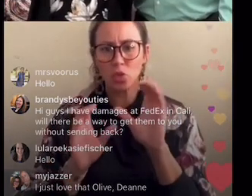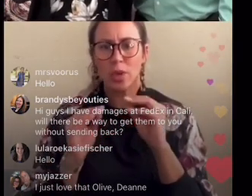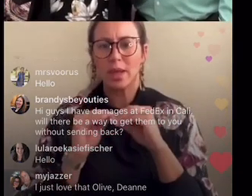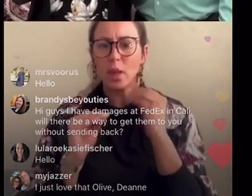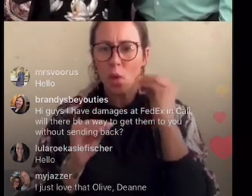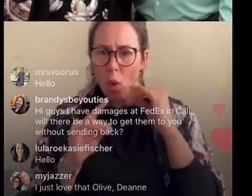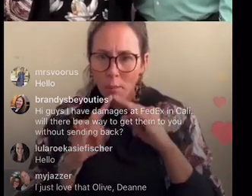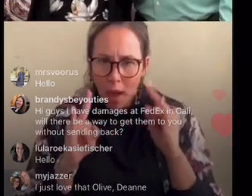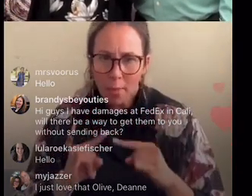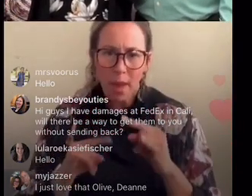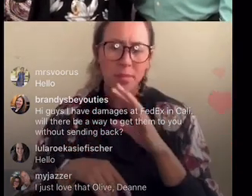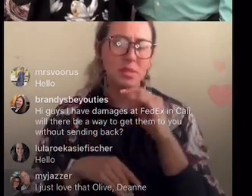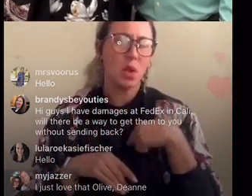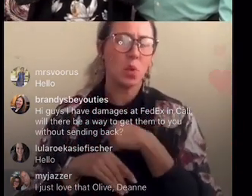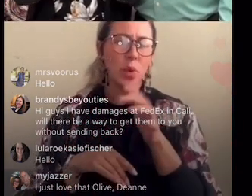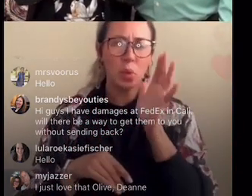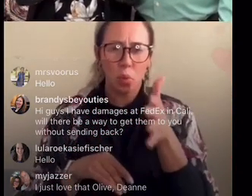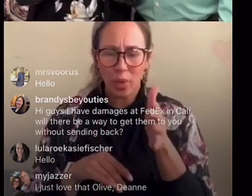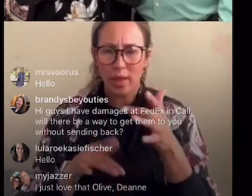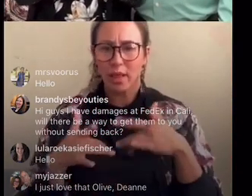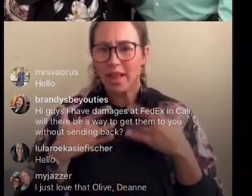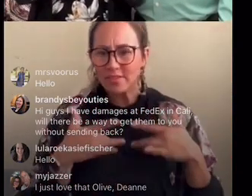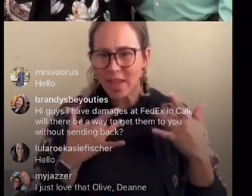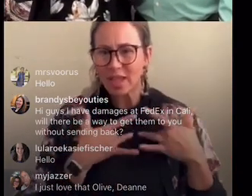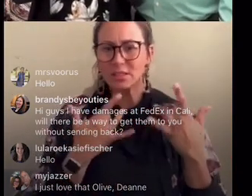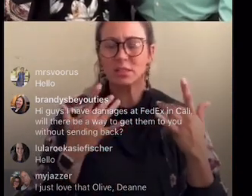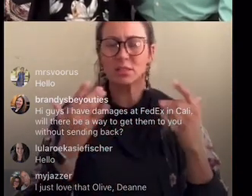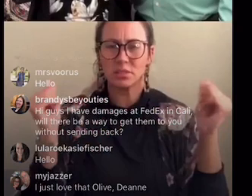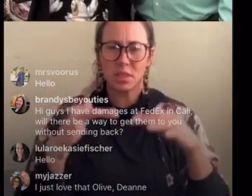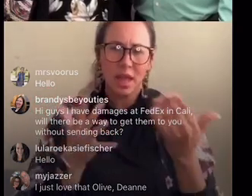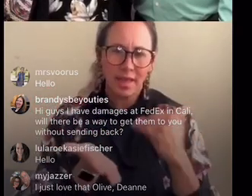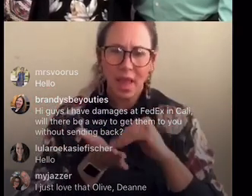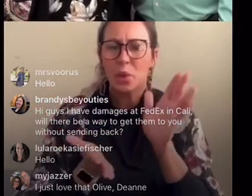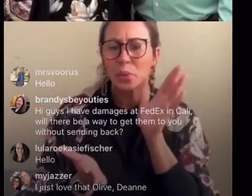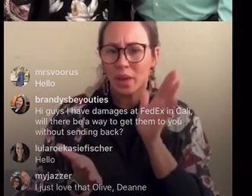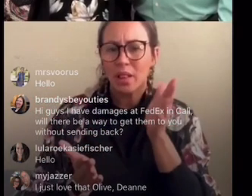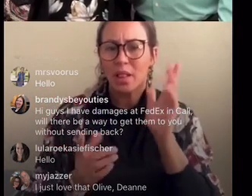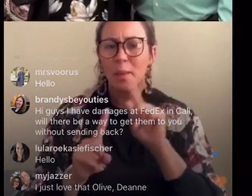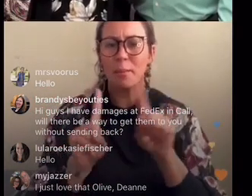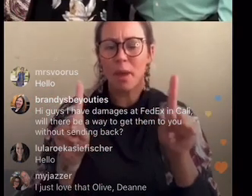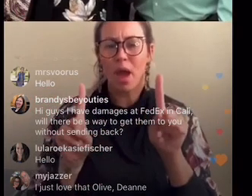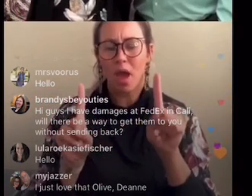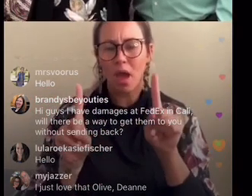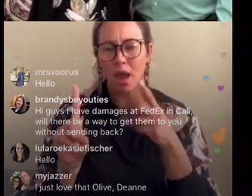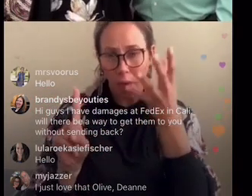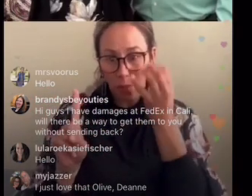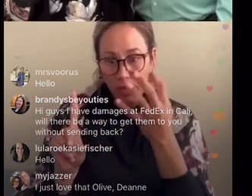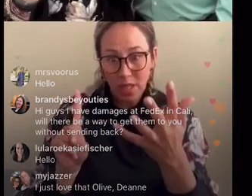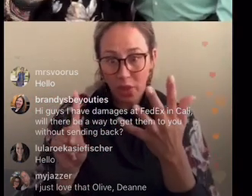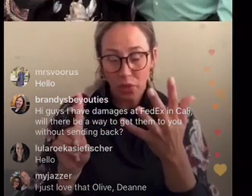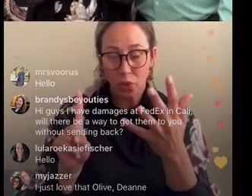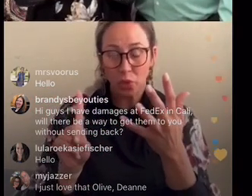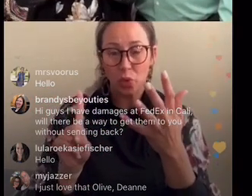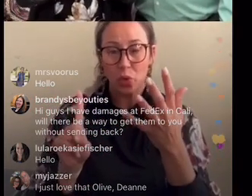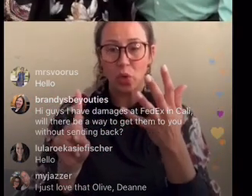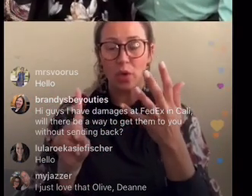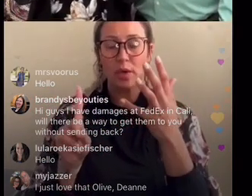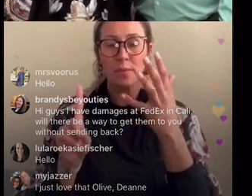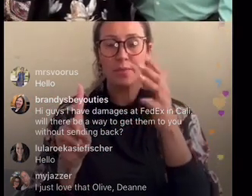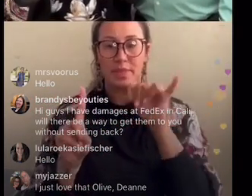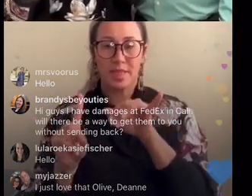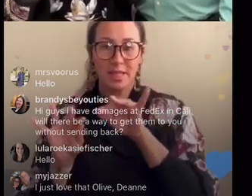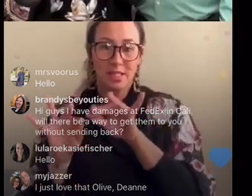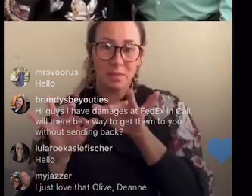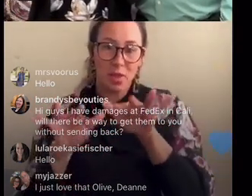pop-ups and events and everything else like that. But I will tell you, it spilled on over. That